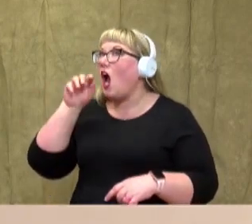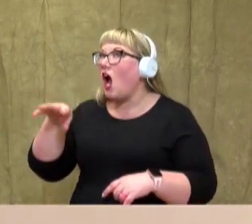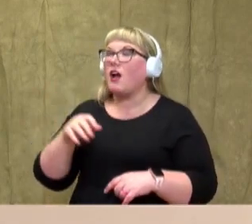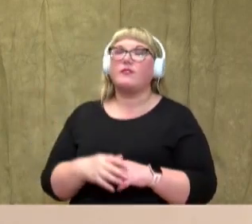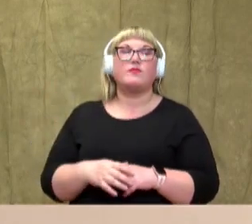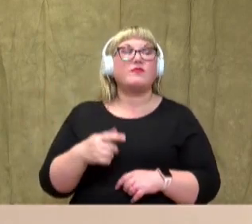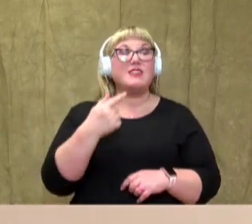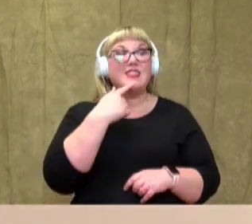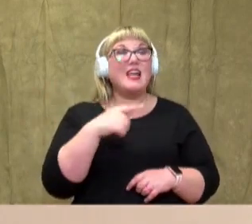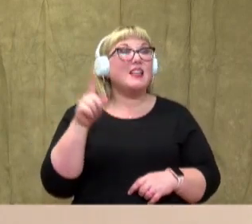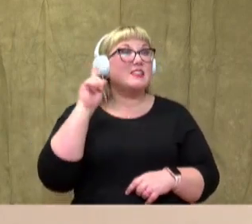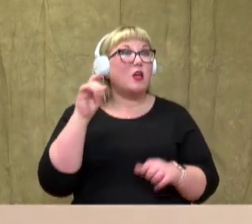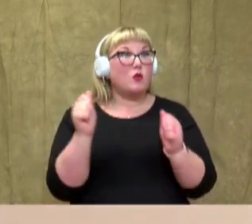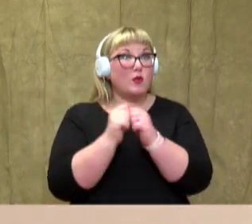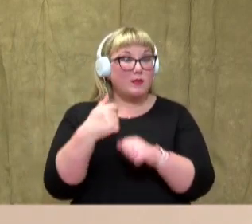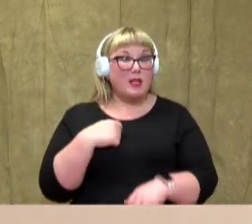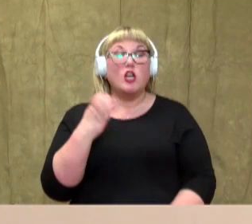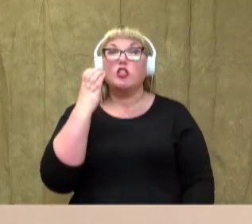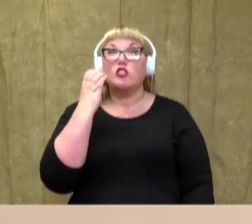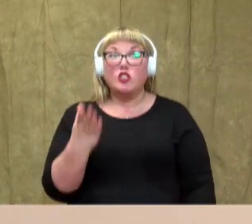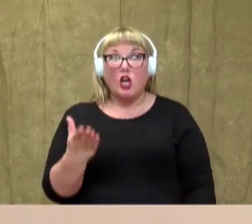the sound with me, friends.